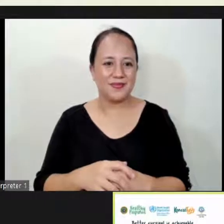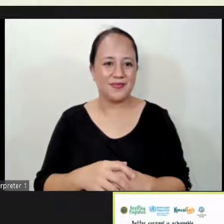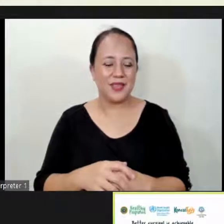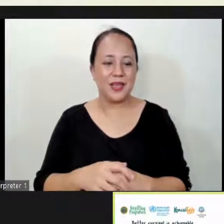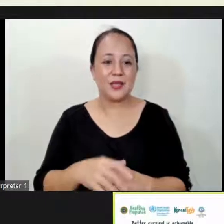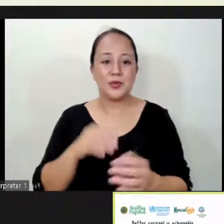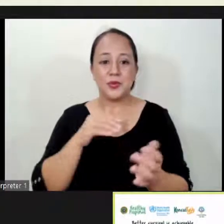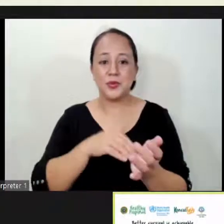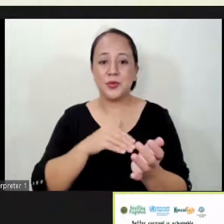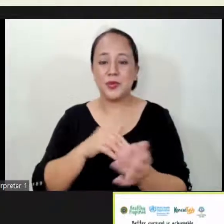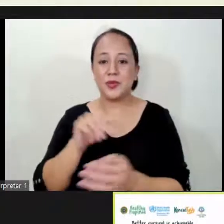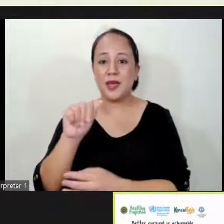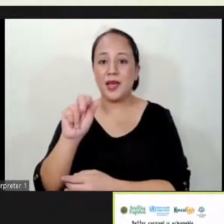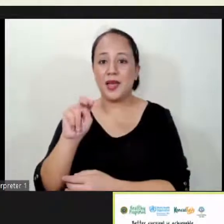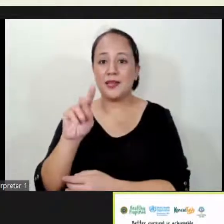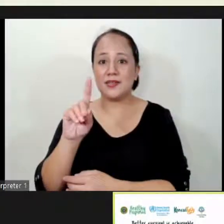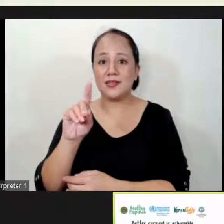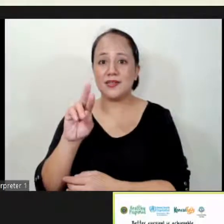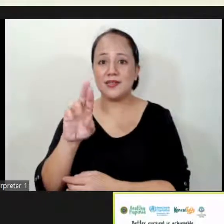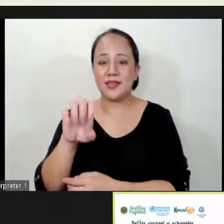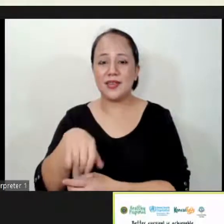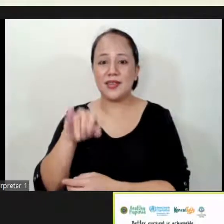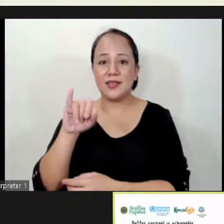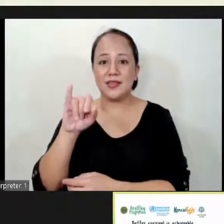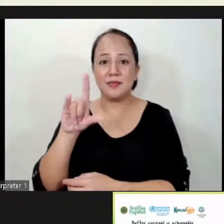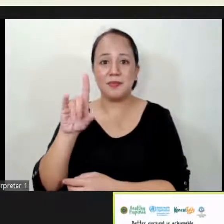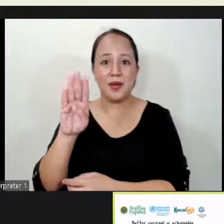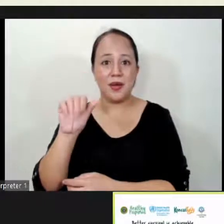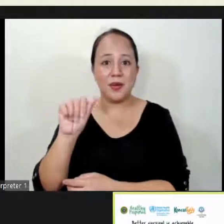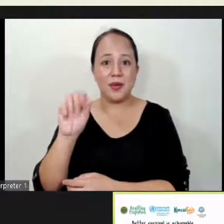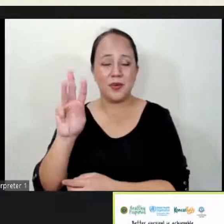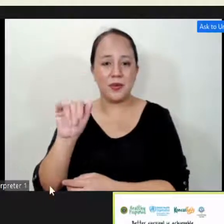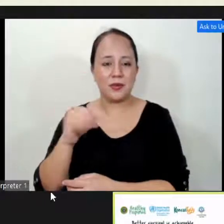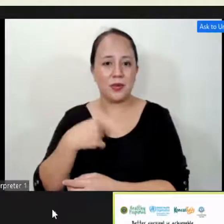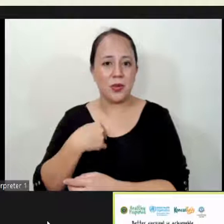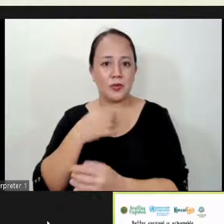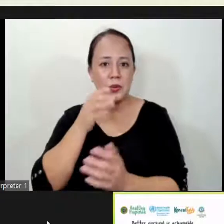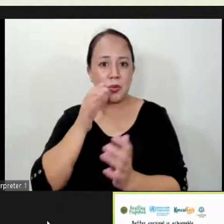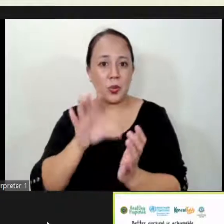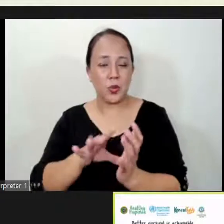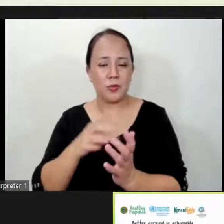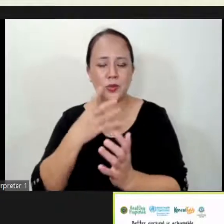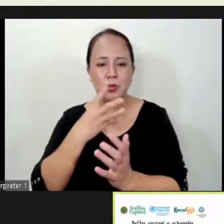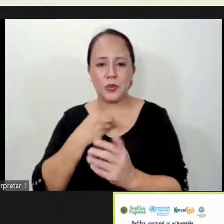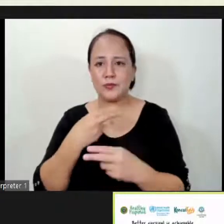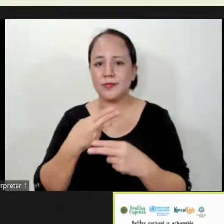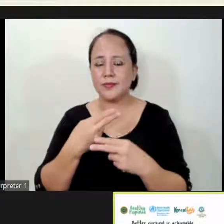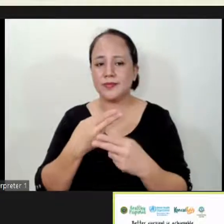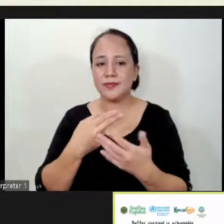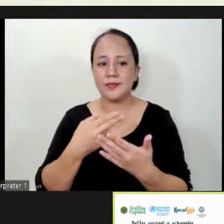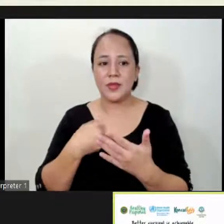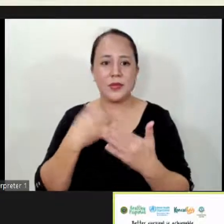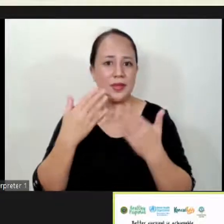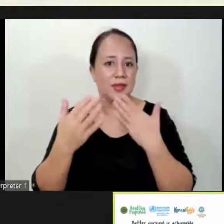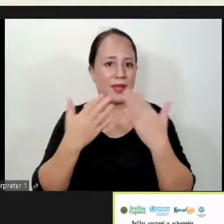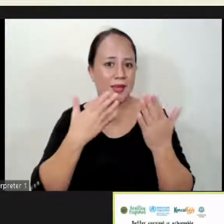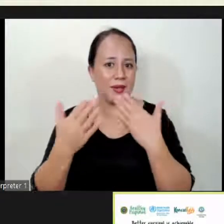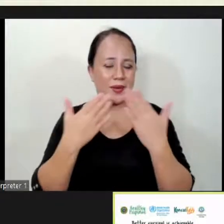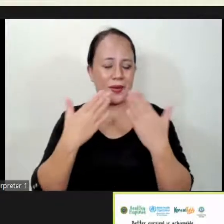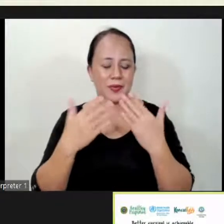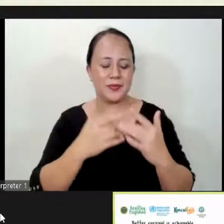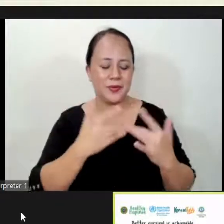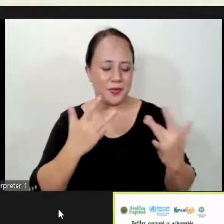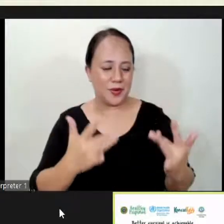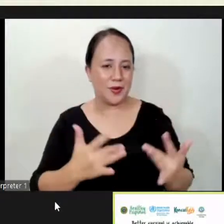Dr. Andre Ilbawi, to also our commentators. We'd like to thank you from the bottom of